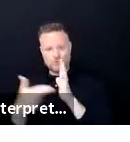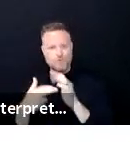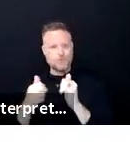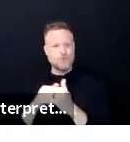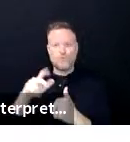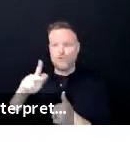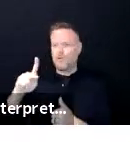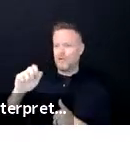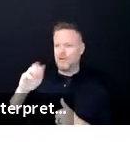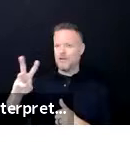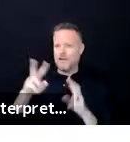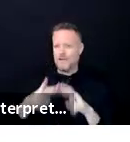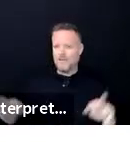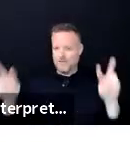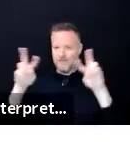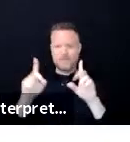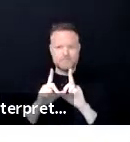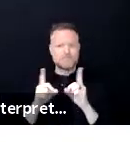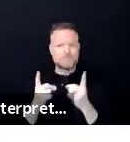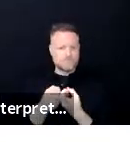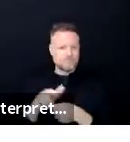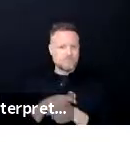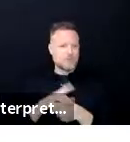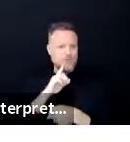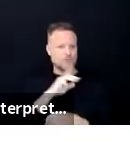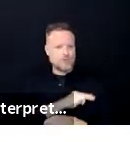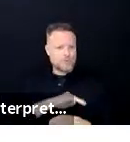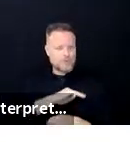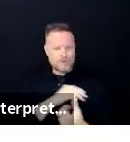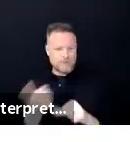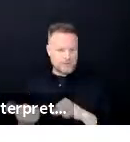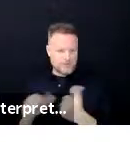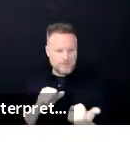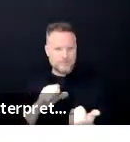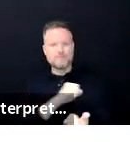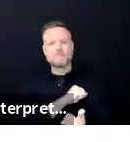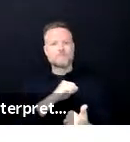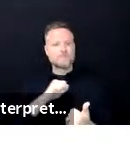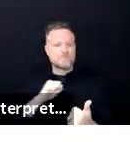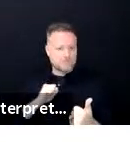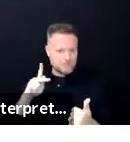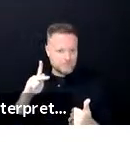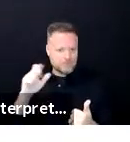District Association, Missionary Baptist State Convention of Kansas.